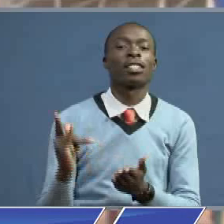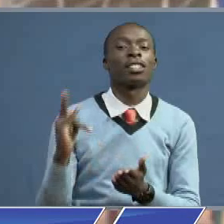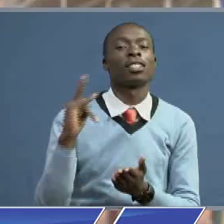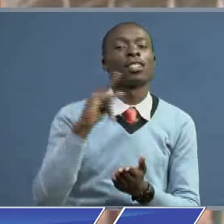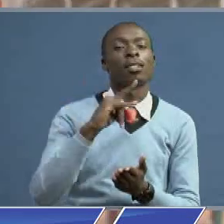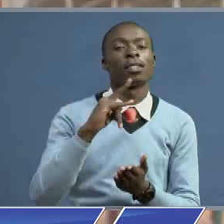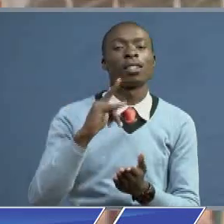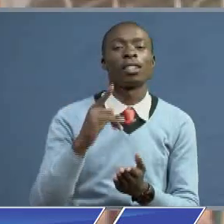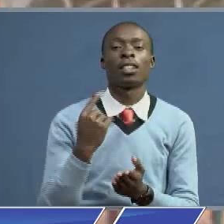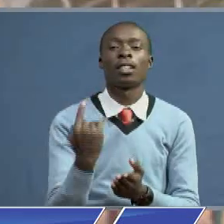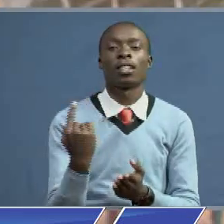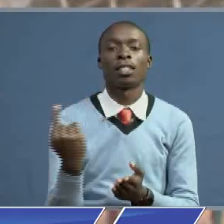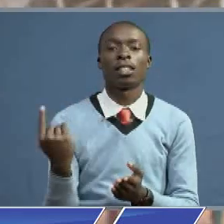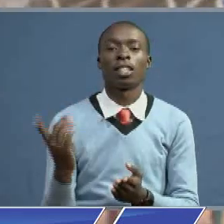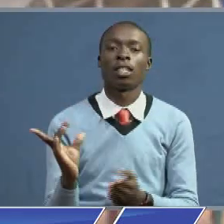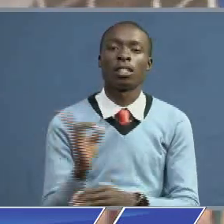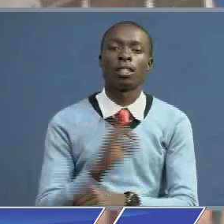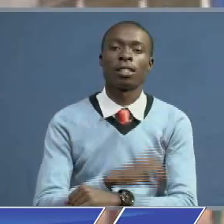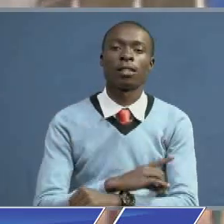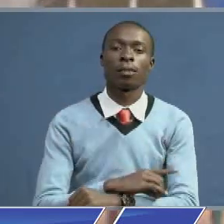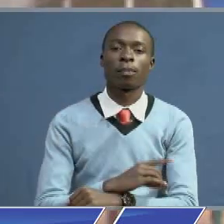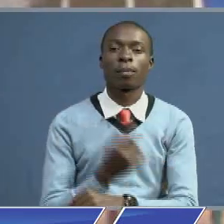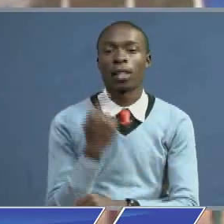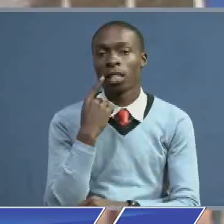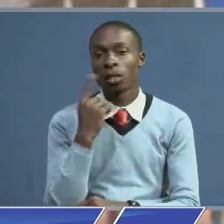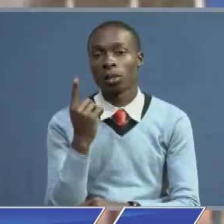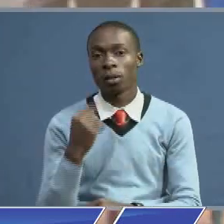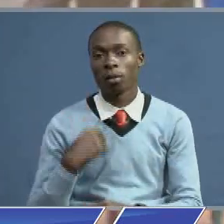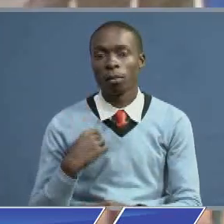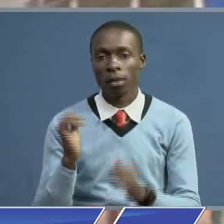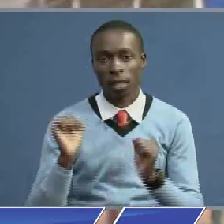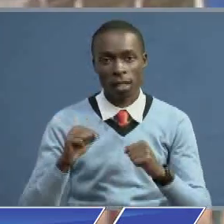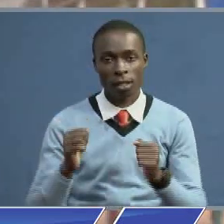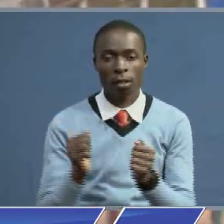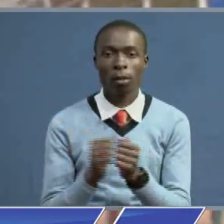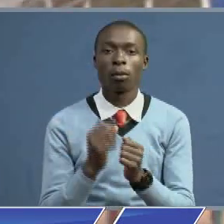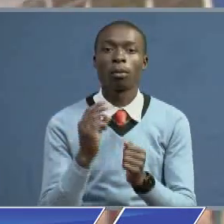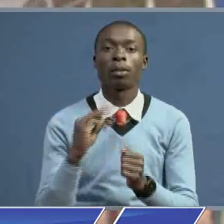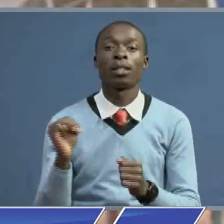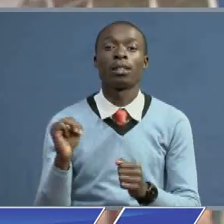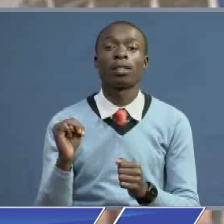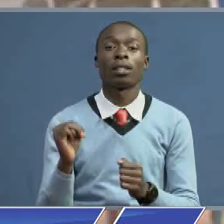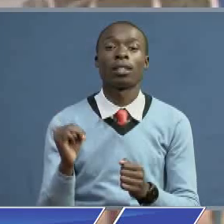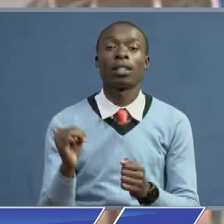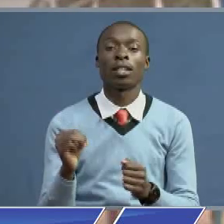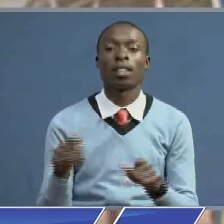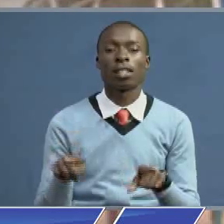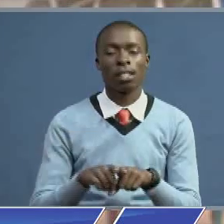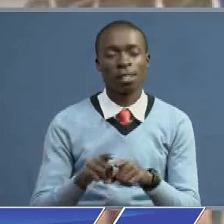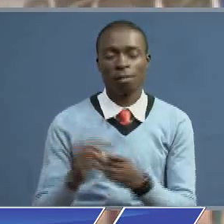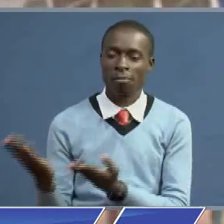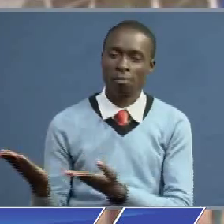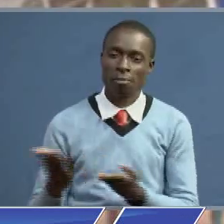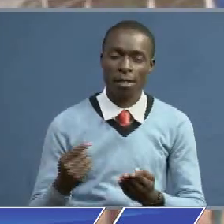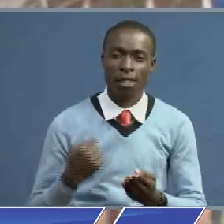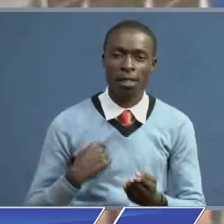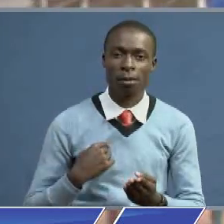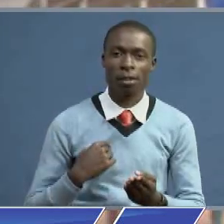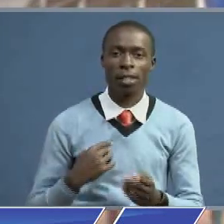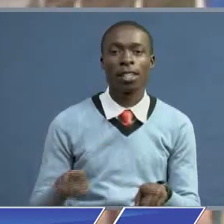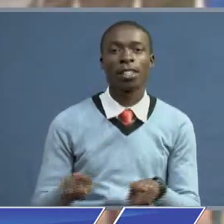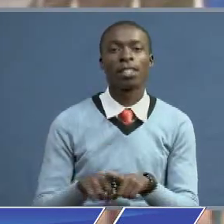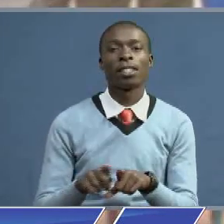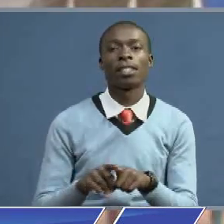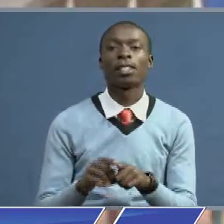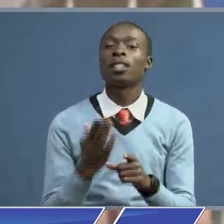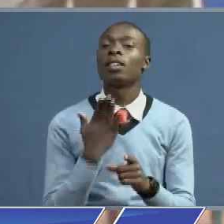kwa every day. So nimekubaliana na hawa, na hawa wamenikaribisha, na hawa pia